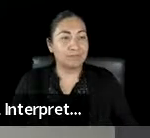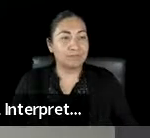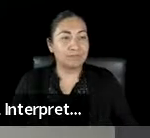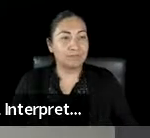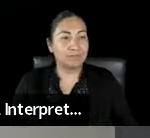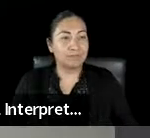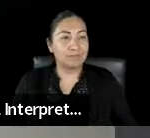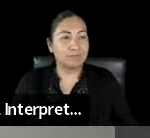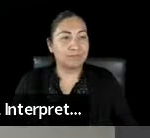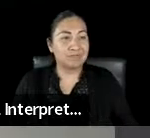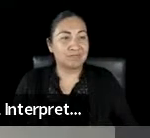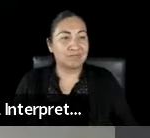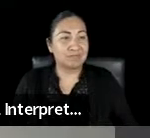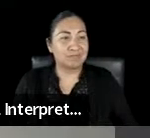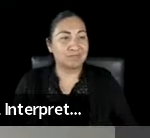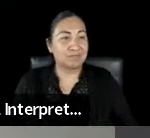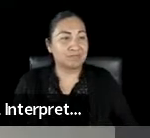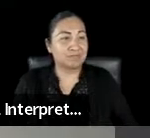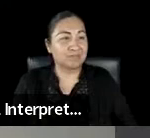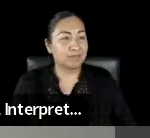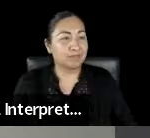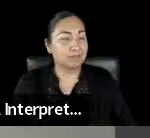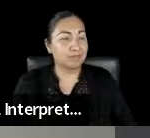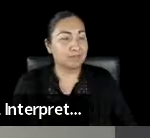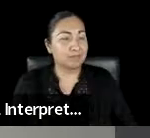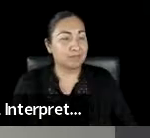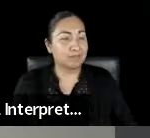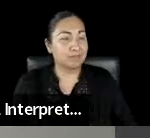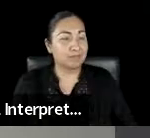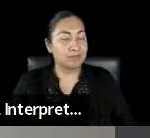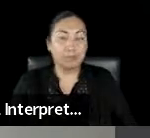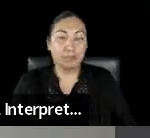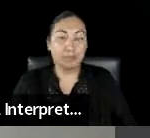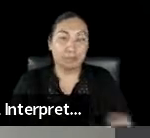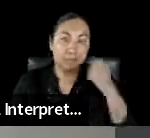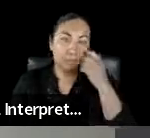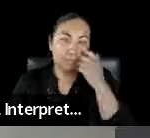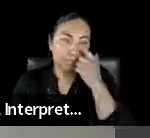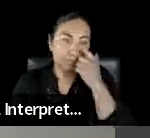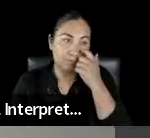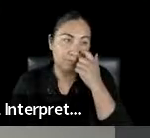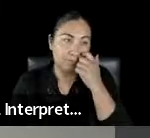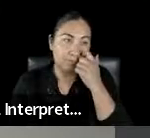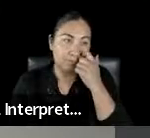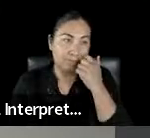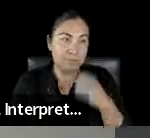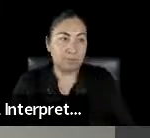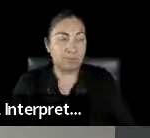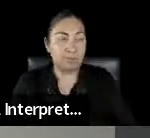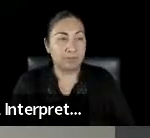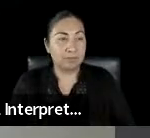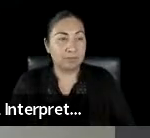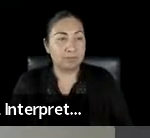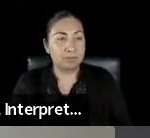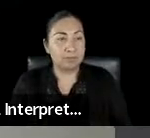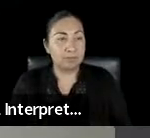And so we are just very, very excited to be here. We have been a part of the Direct and Change competition